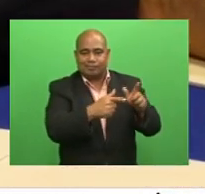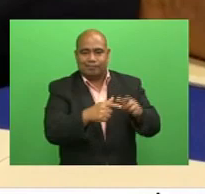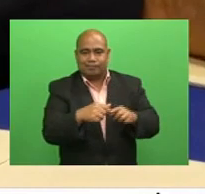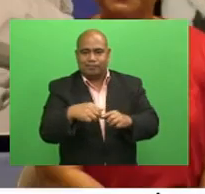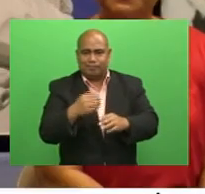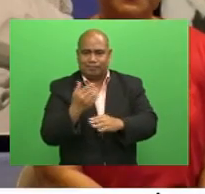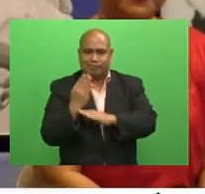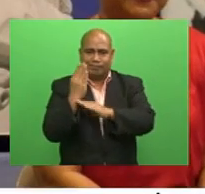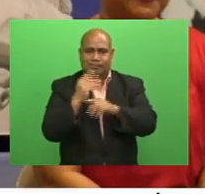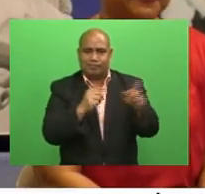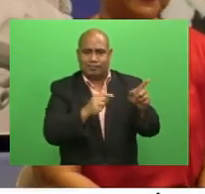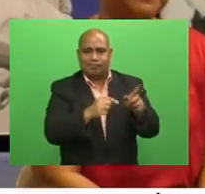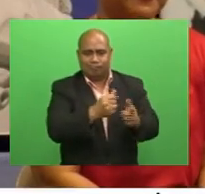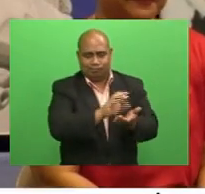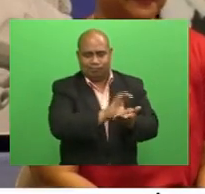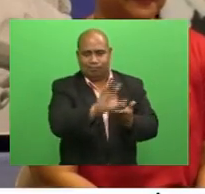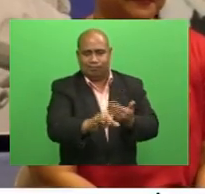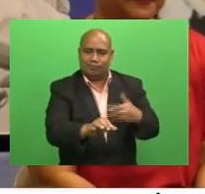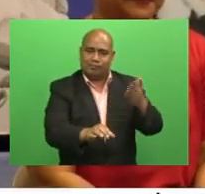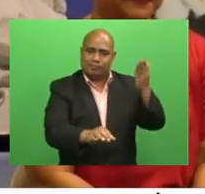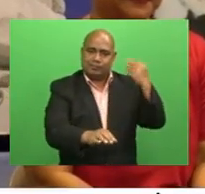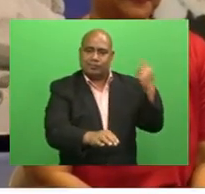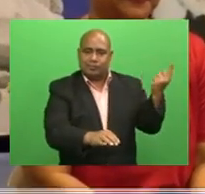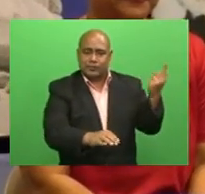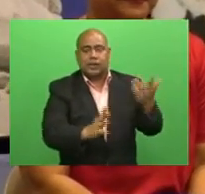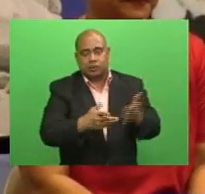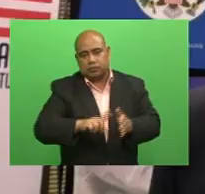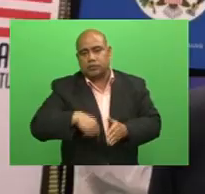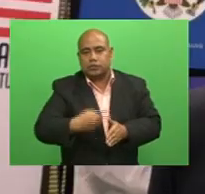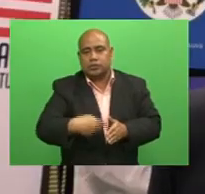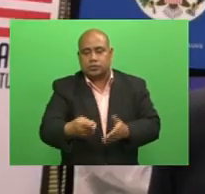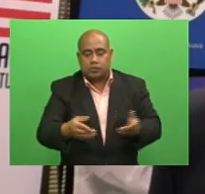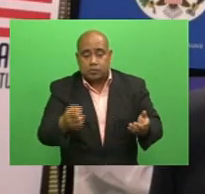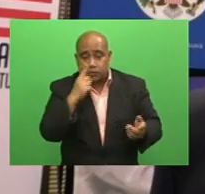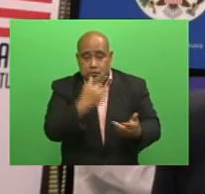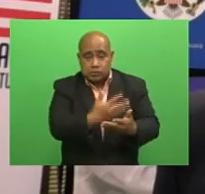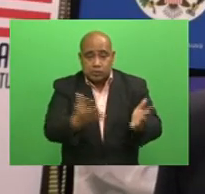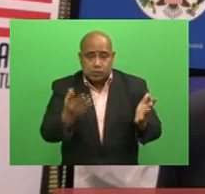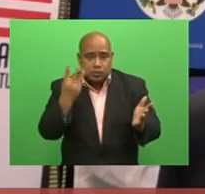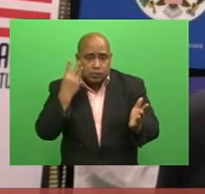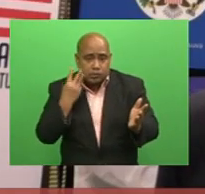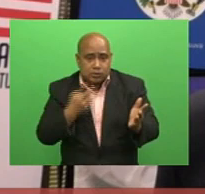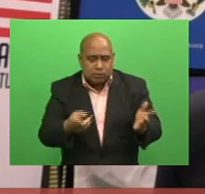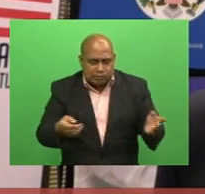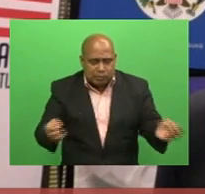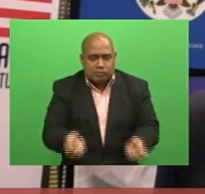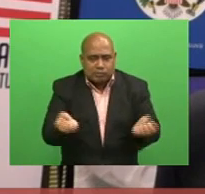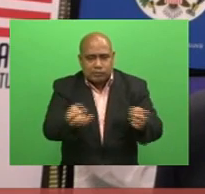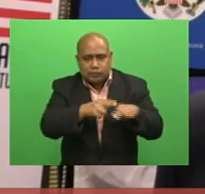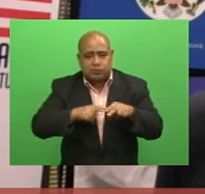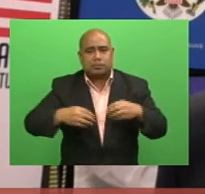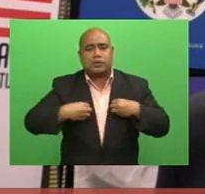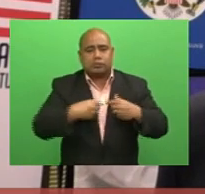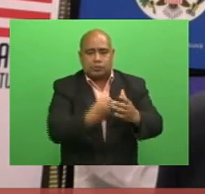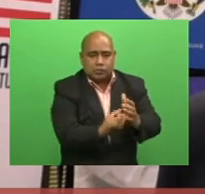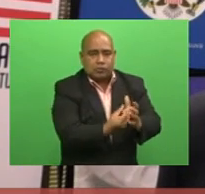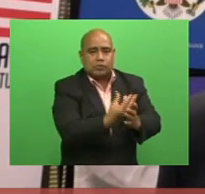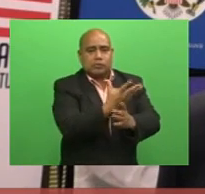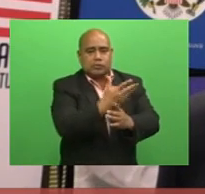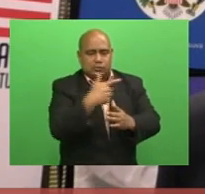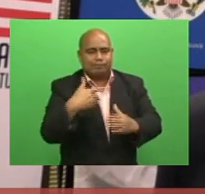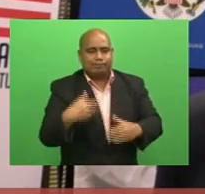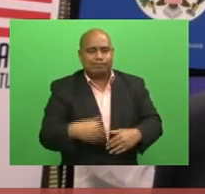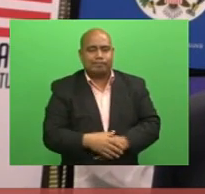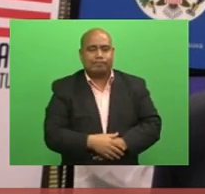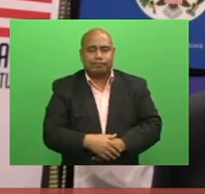they continue to influence the economic growth of women in Fiji. The testimonials are great, and I look forward to